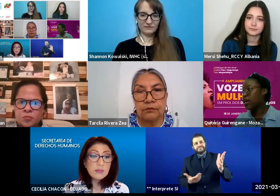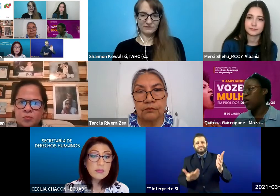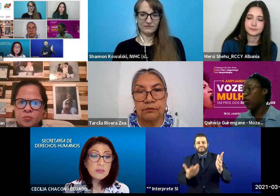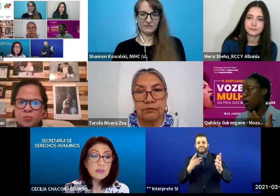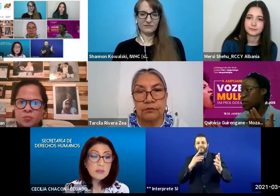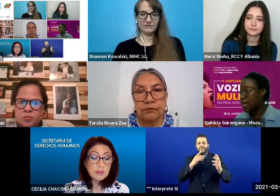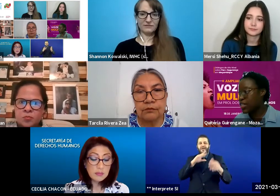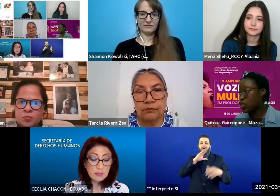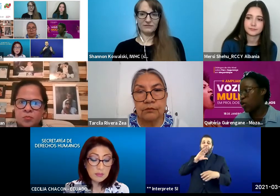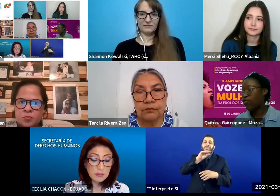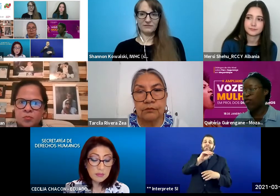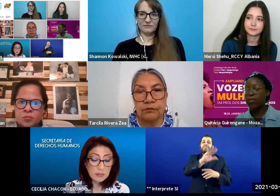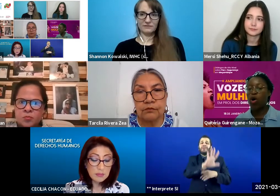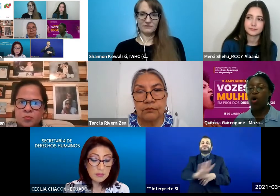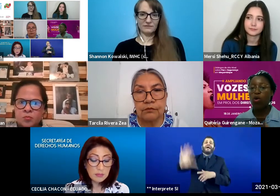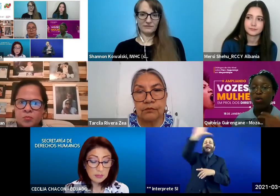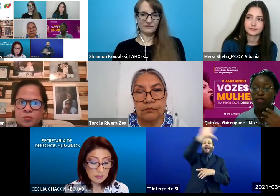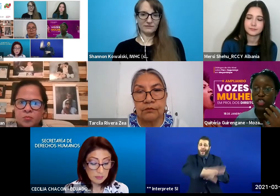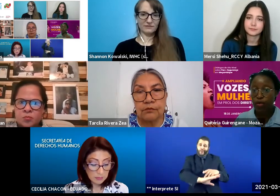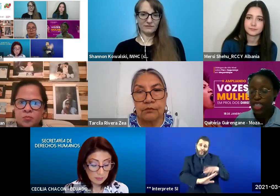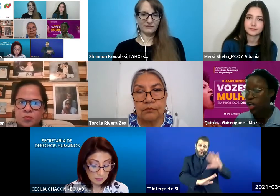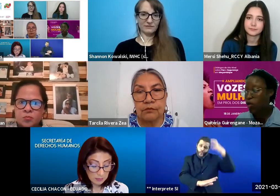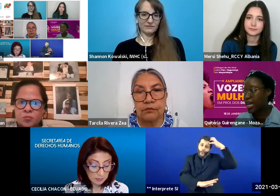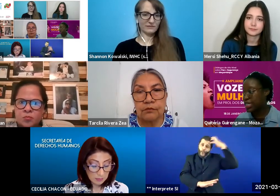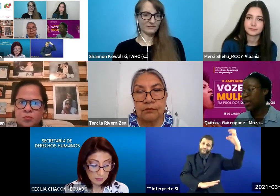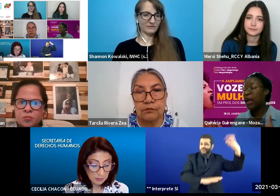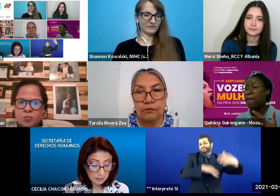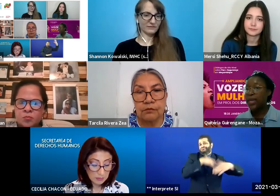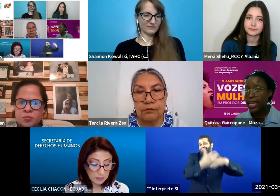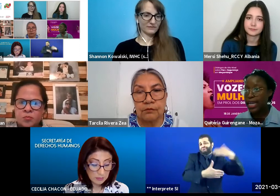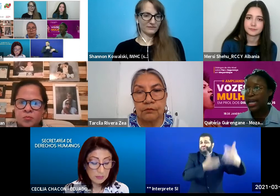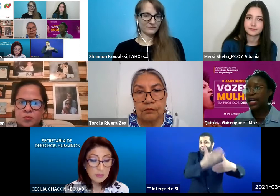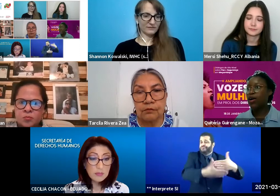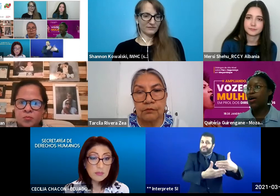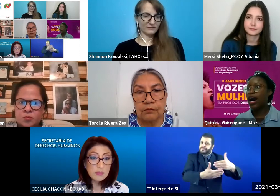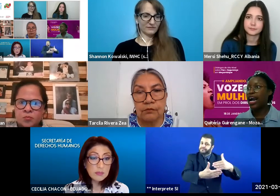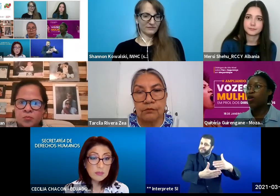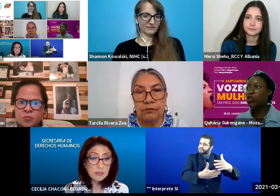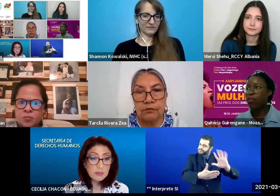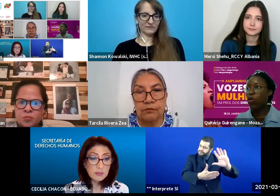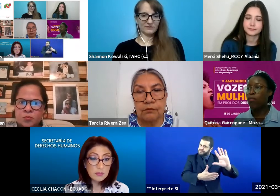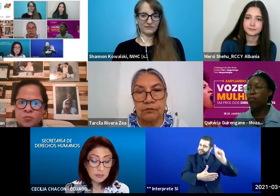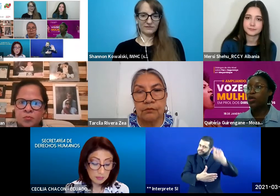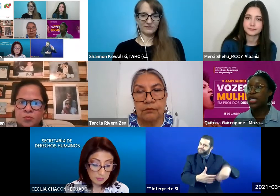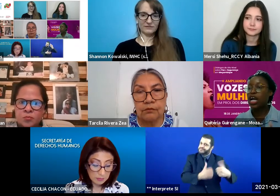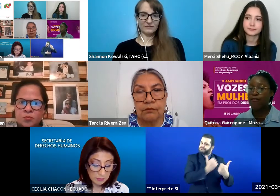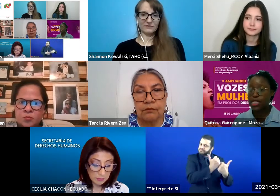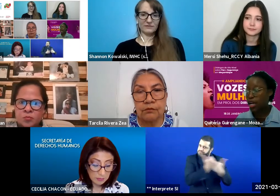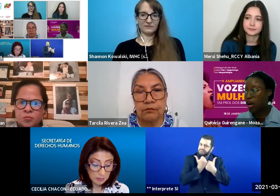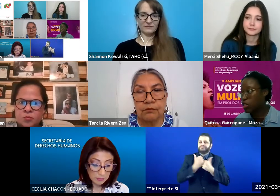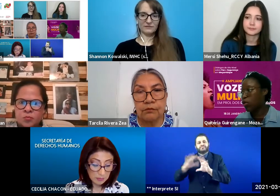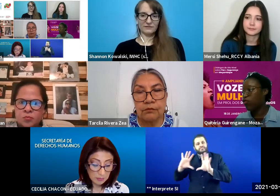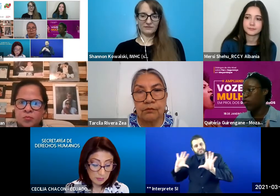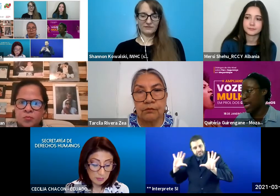this observatory of women, or with Generation Equality being accountable, putting